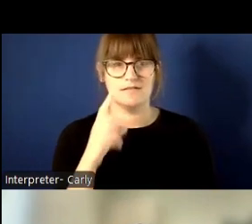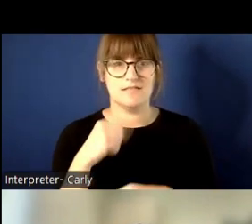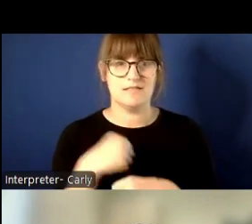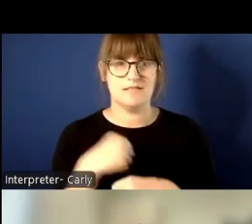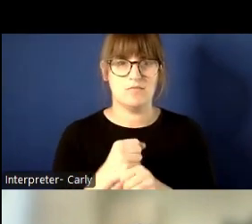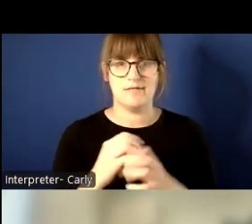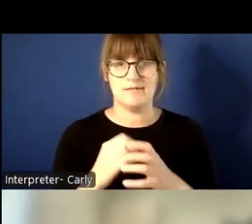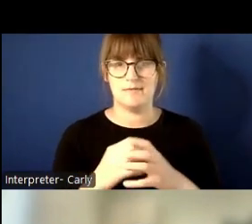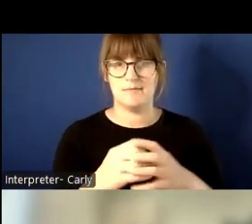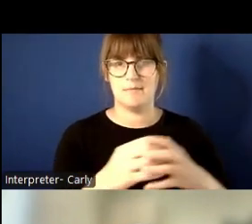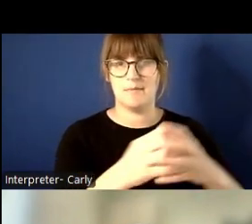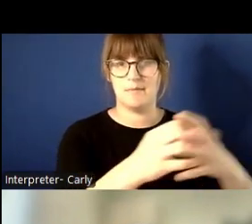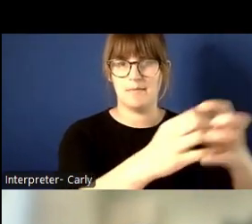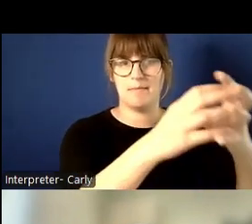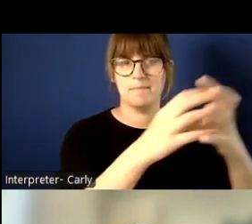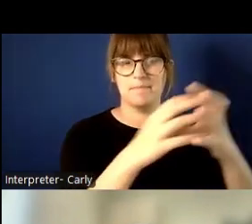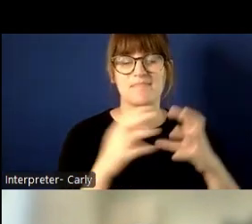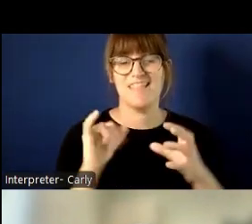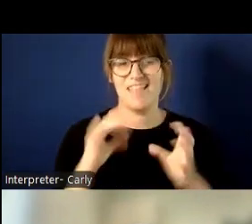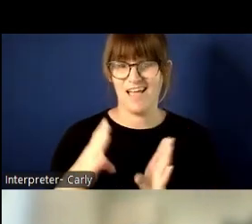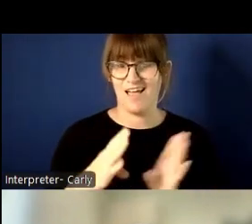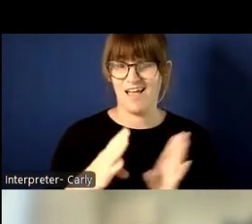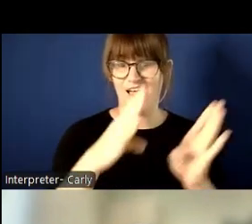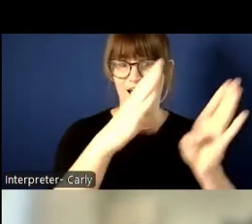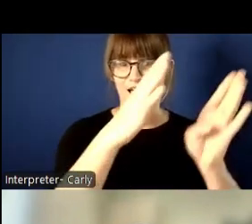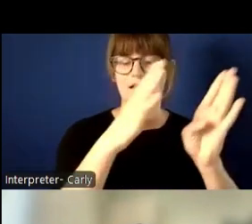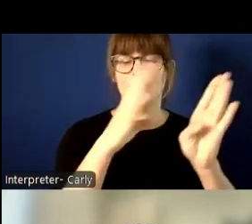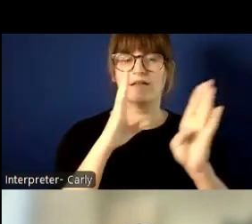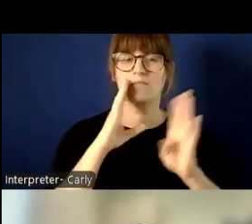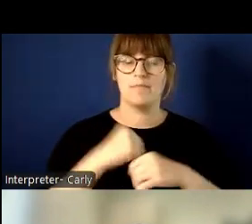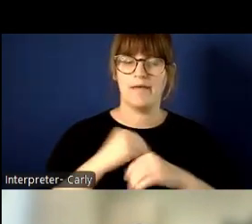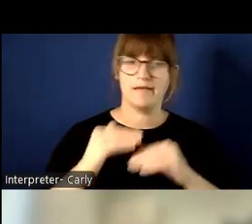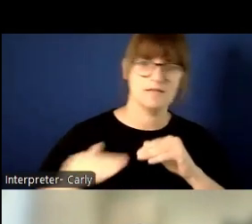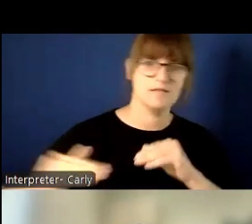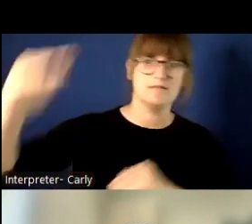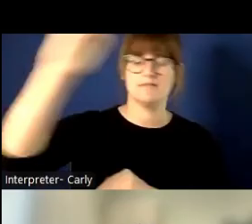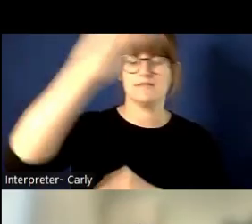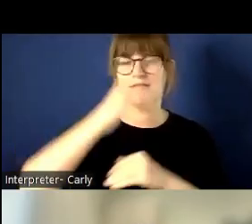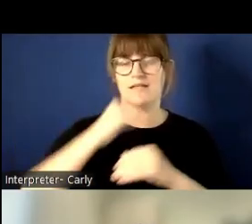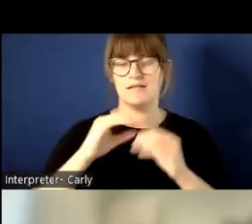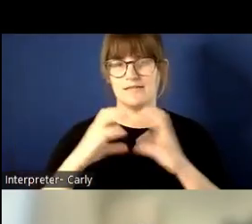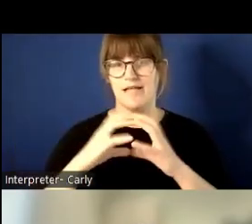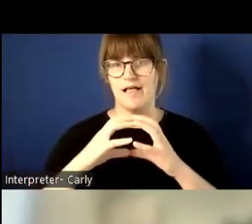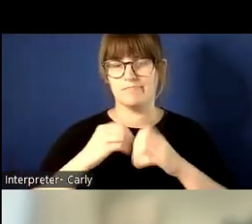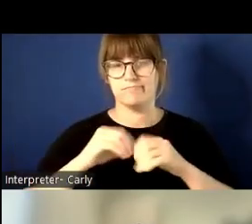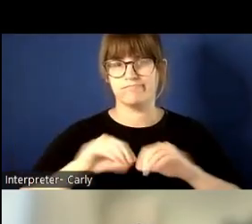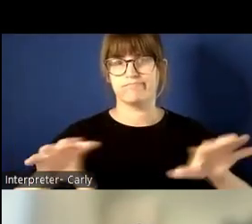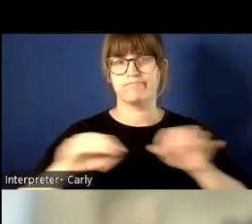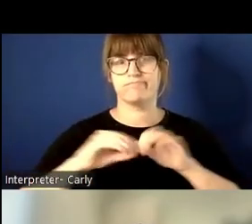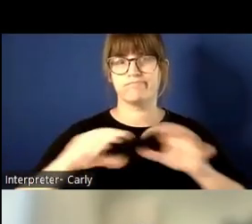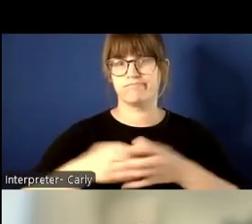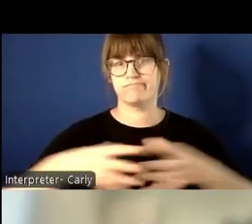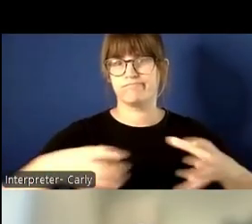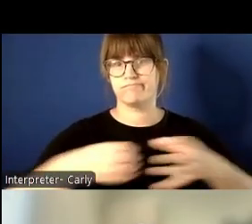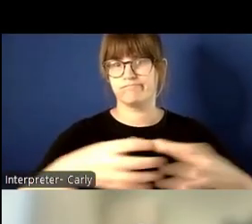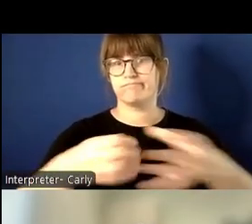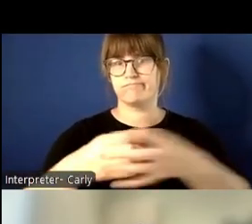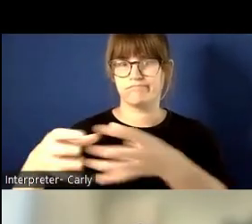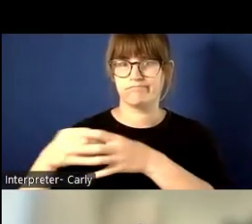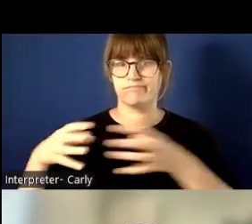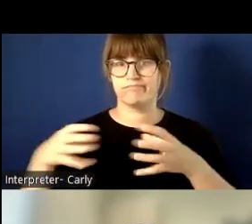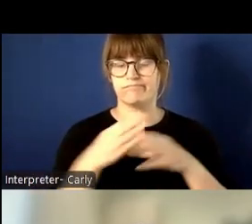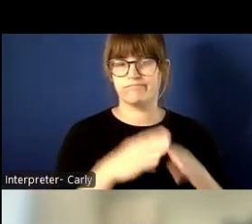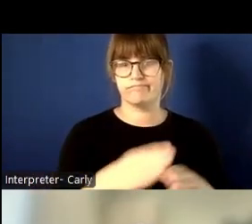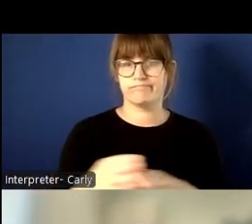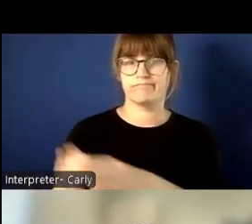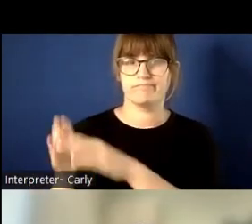signaling pathway. And this pathway is responsive for excessive cell proliferation, which again, that means excessive cell division, excessive cell